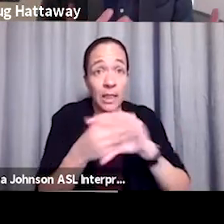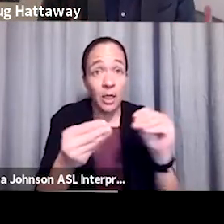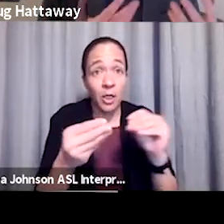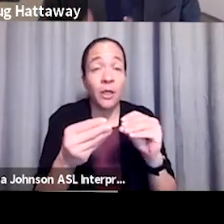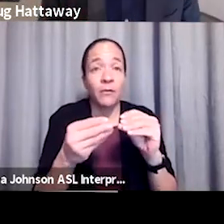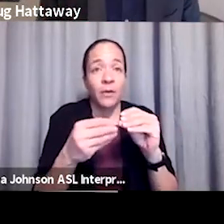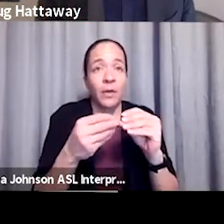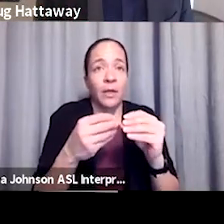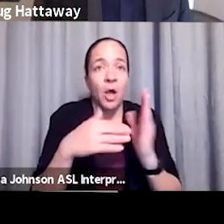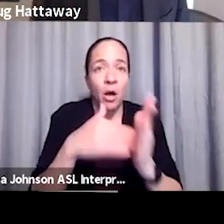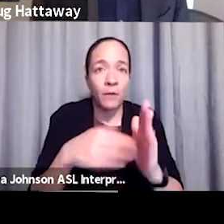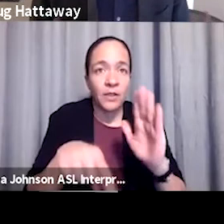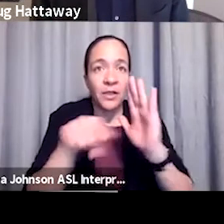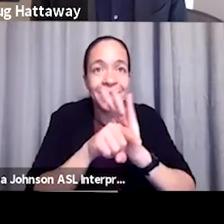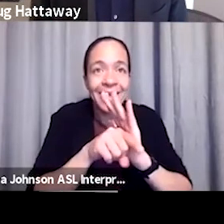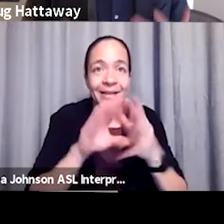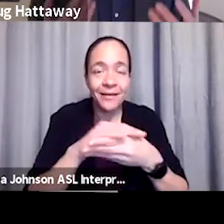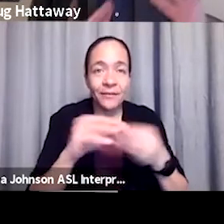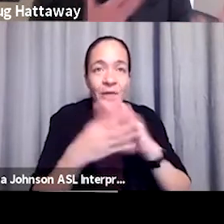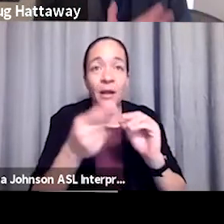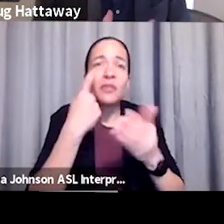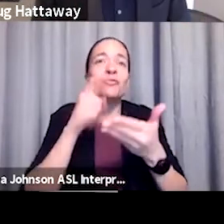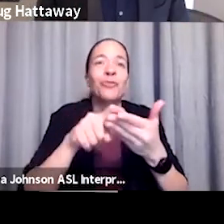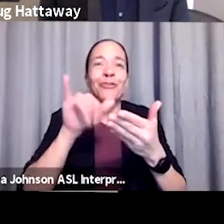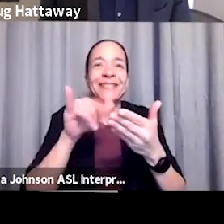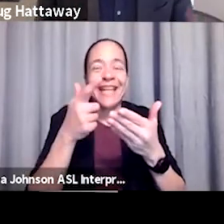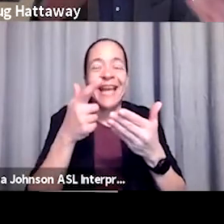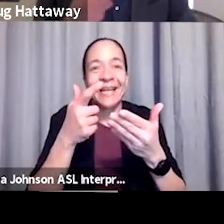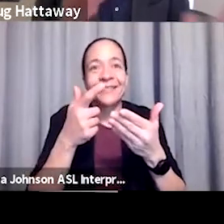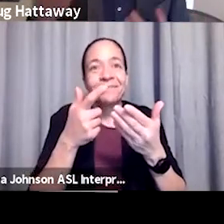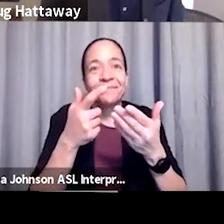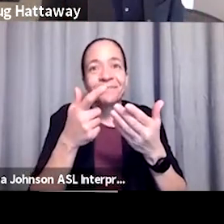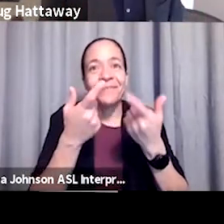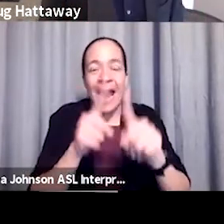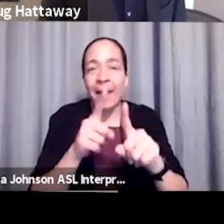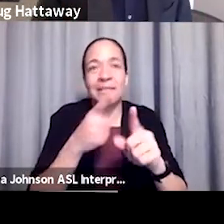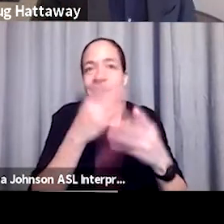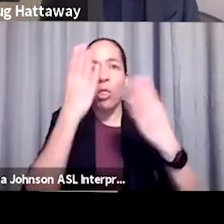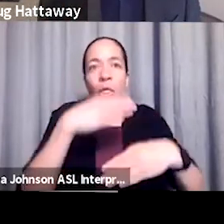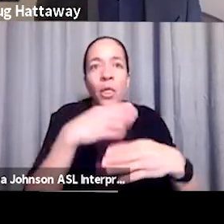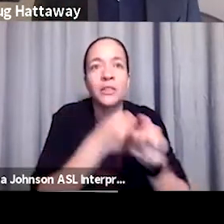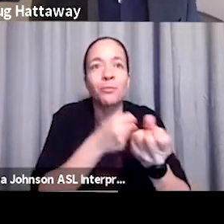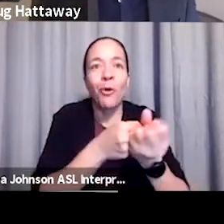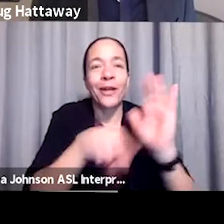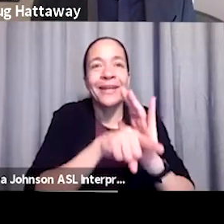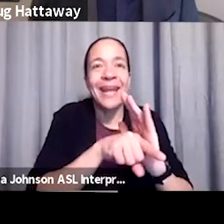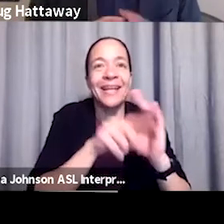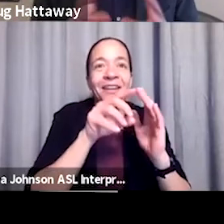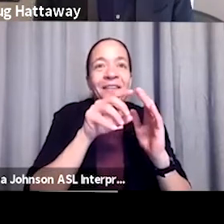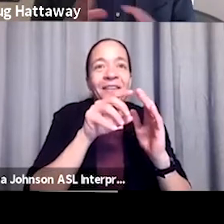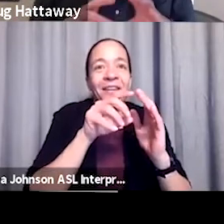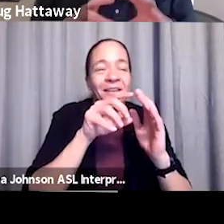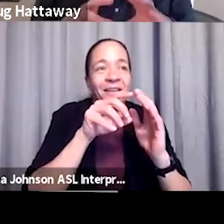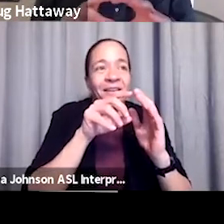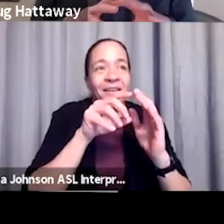negative narrative or a dominant narrative? And you do see that a lot, people unintentionally doing that, or you challenging one. We found in